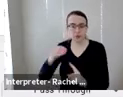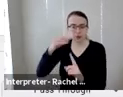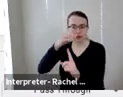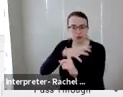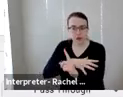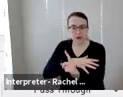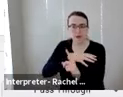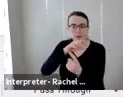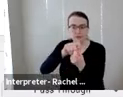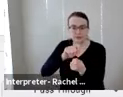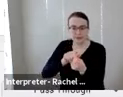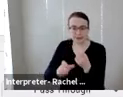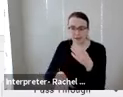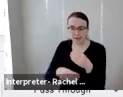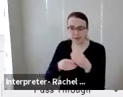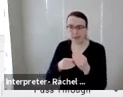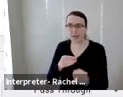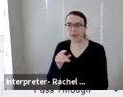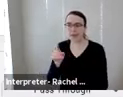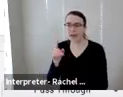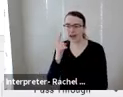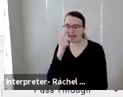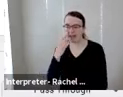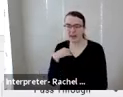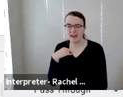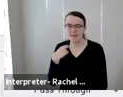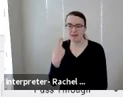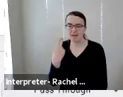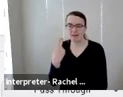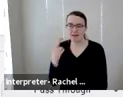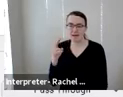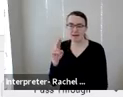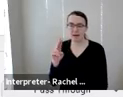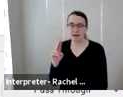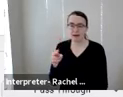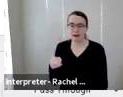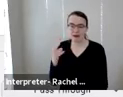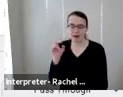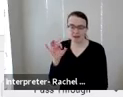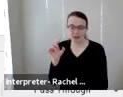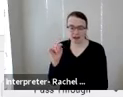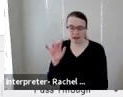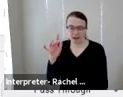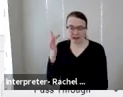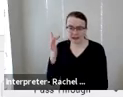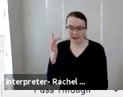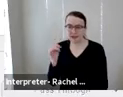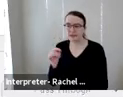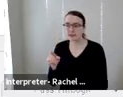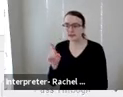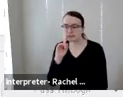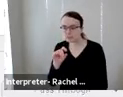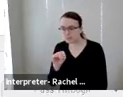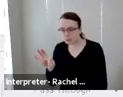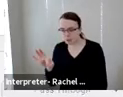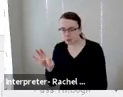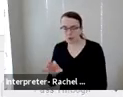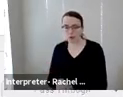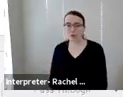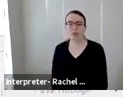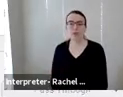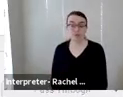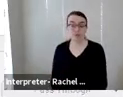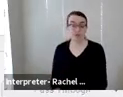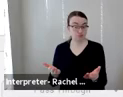detail layer. And then I think I got a little highlight in there, and I'll turn off this one. We get to